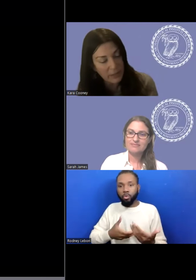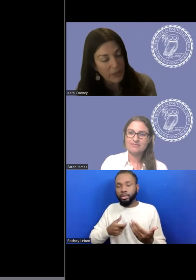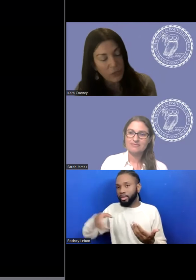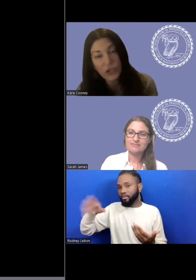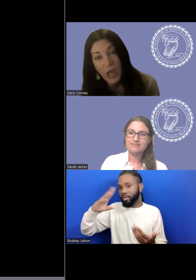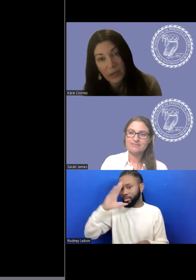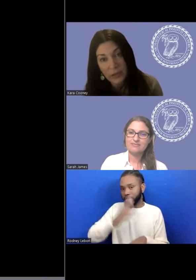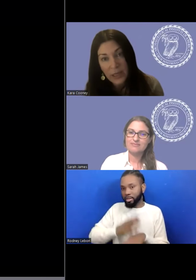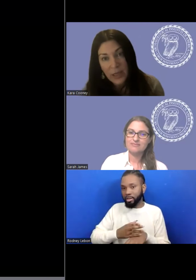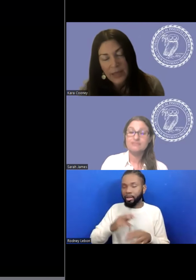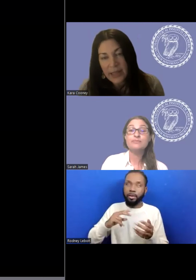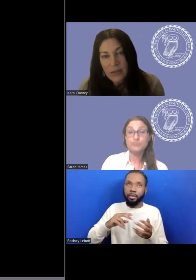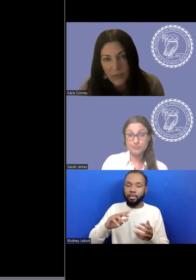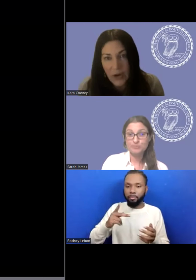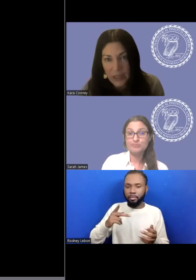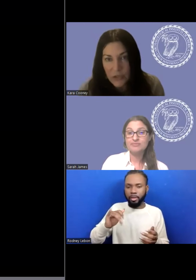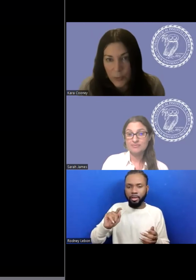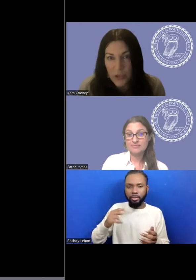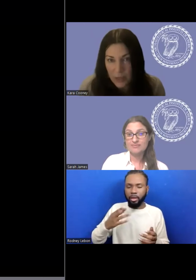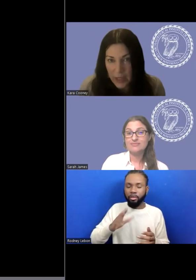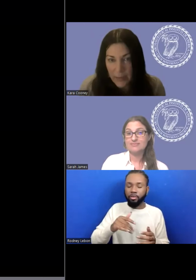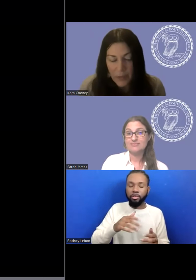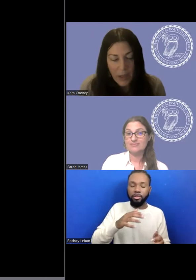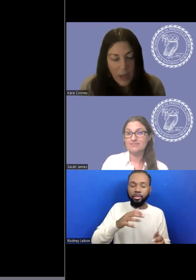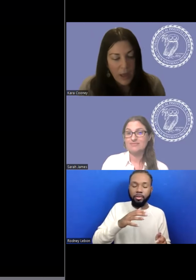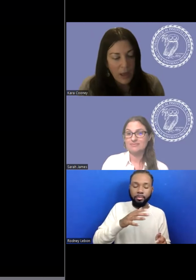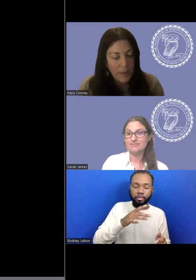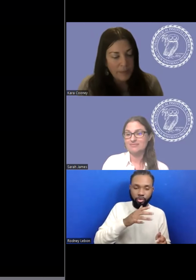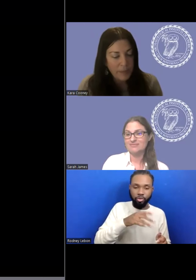the mother and child, that's a very Egyptian thing.